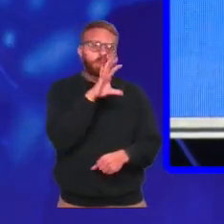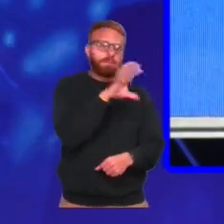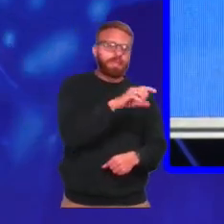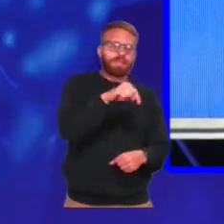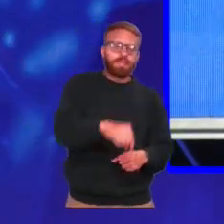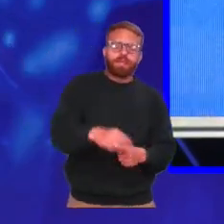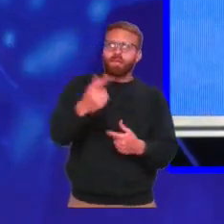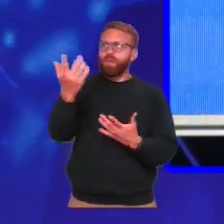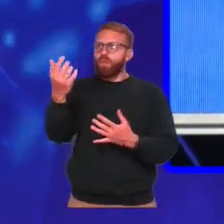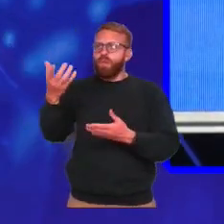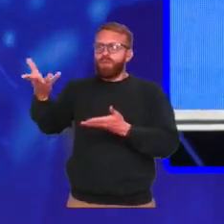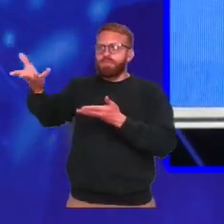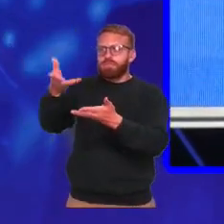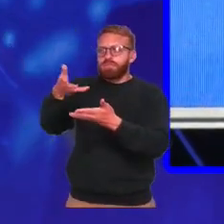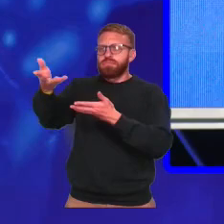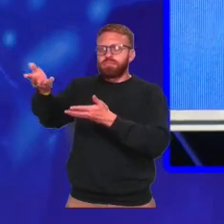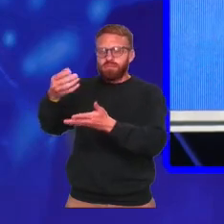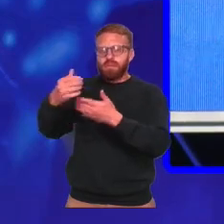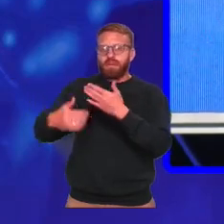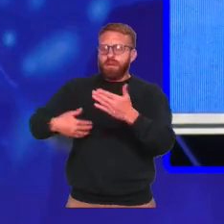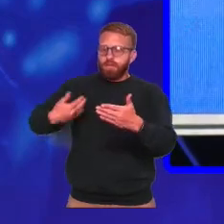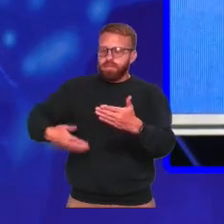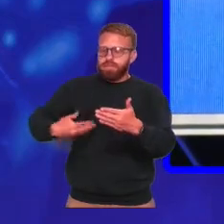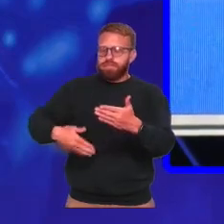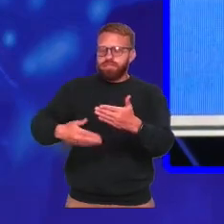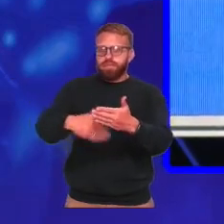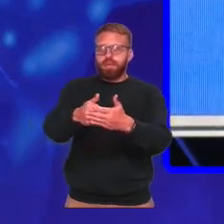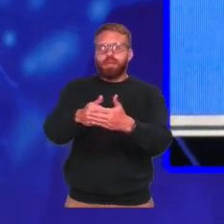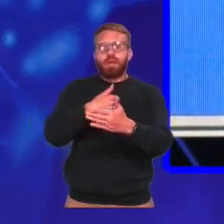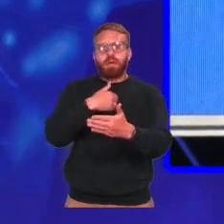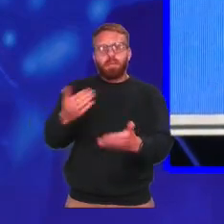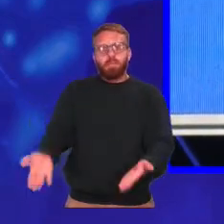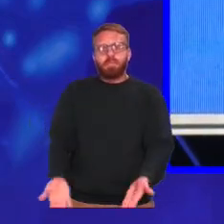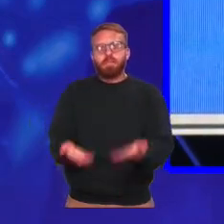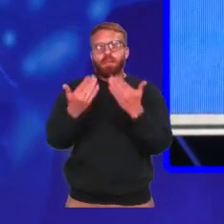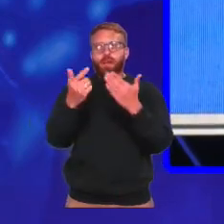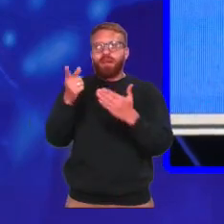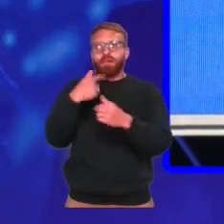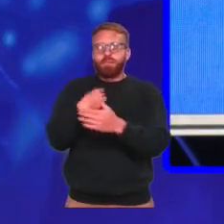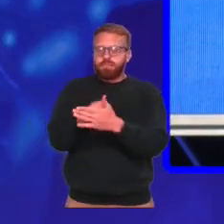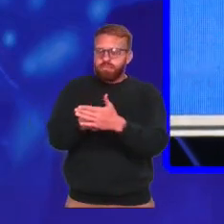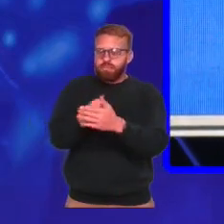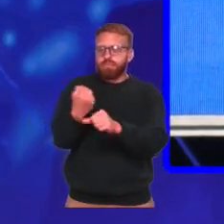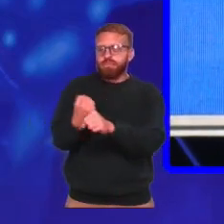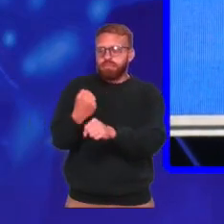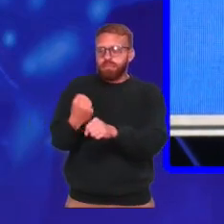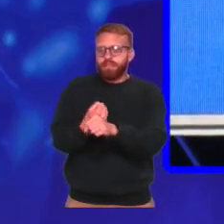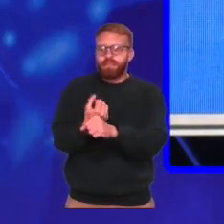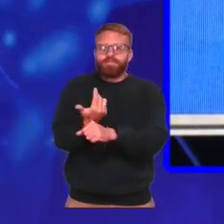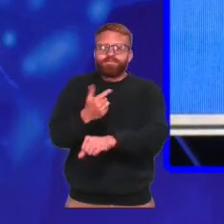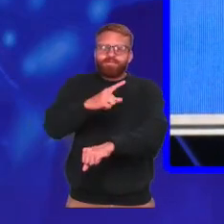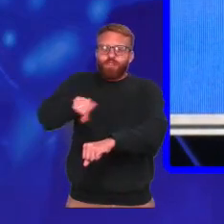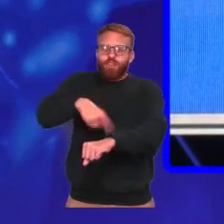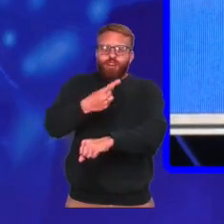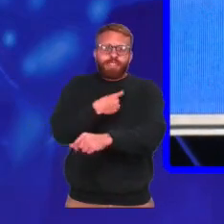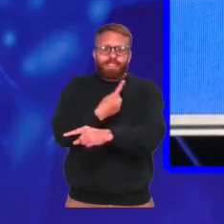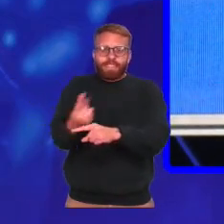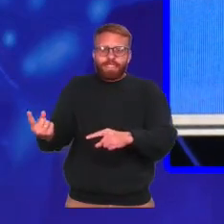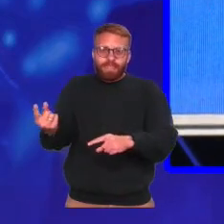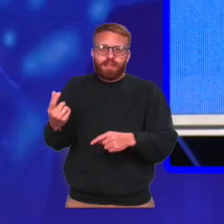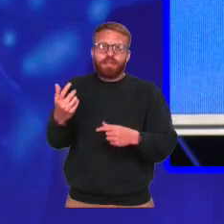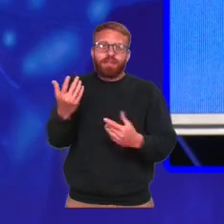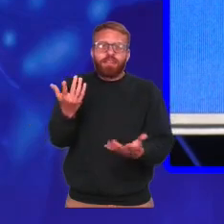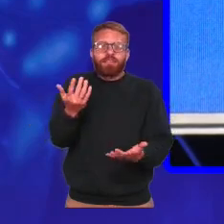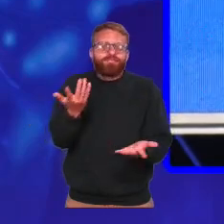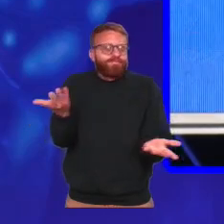forward, and then you continue that work 24/7. But it also depends on the preferences of the studios. Some studios really